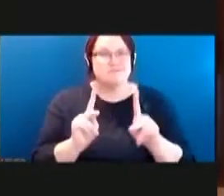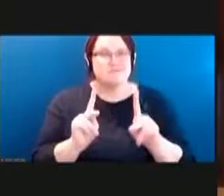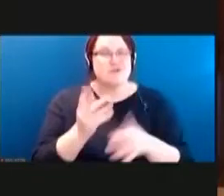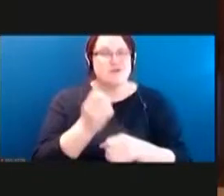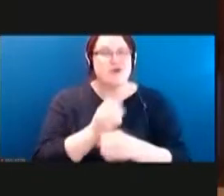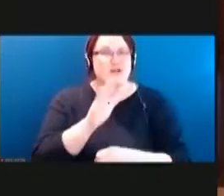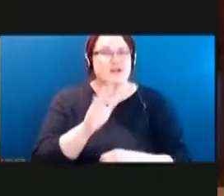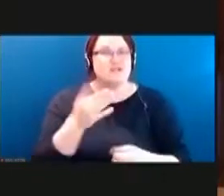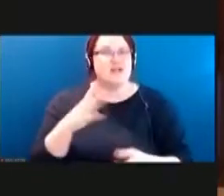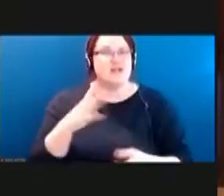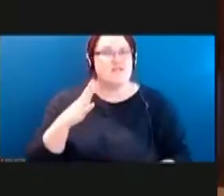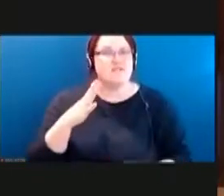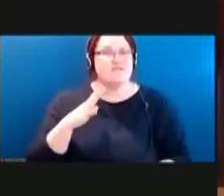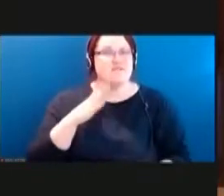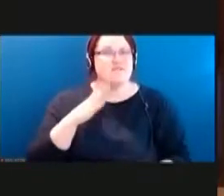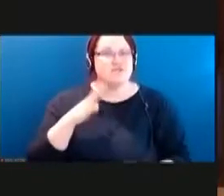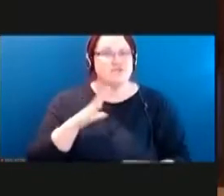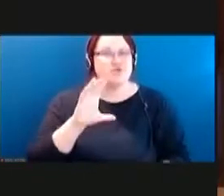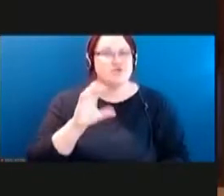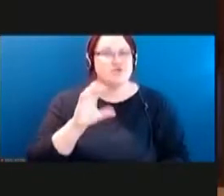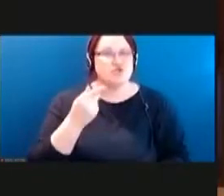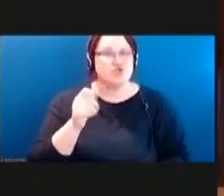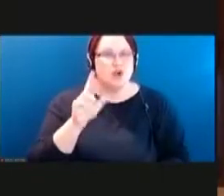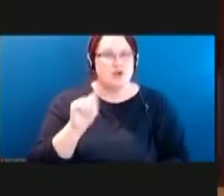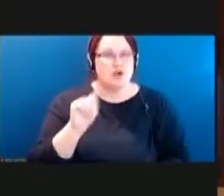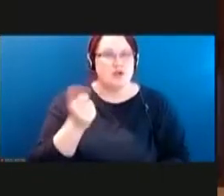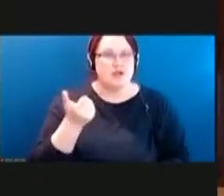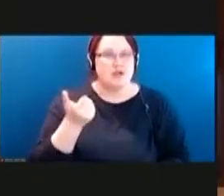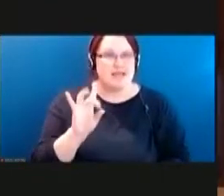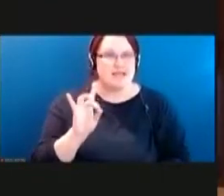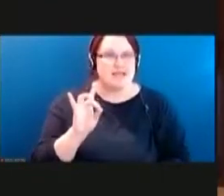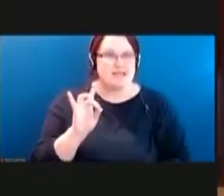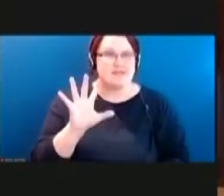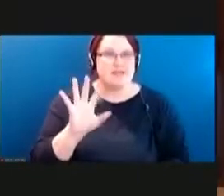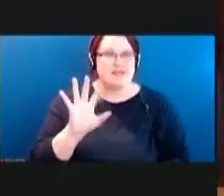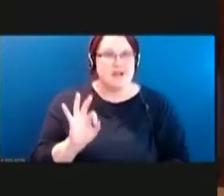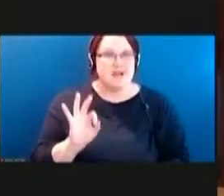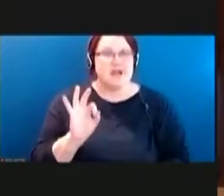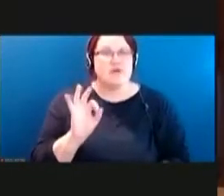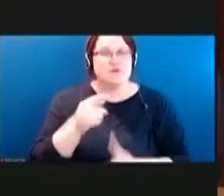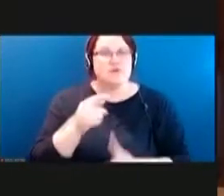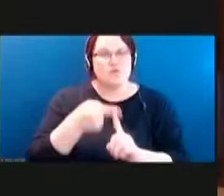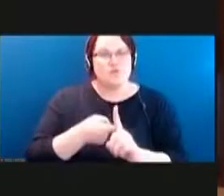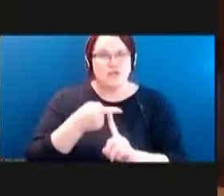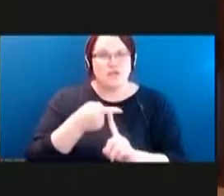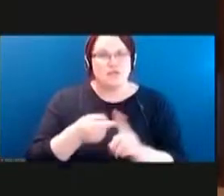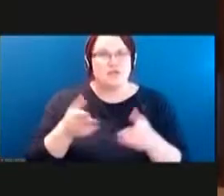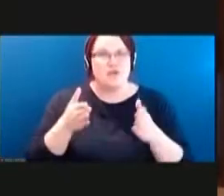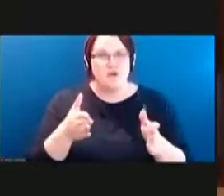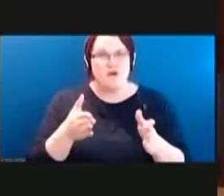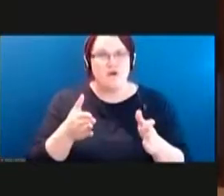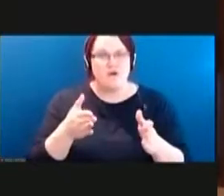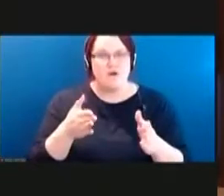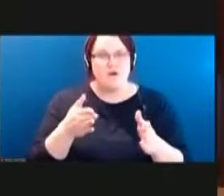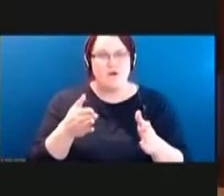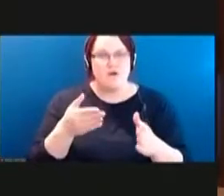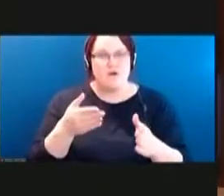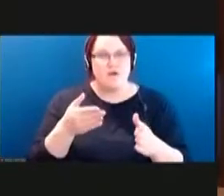1859, and its first home was a rented hall on Sinclair Street in Allegheny, which it began